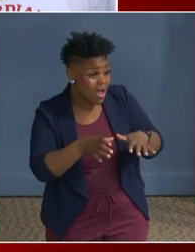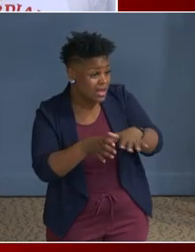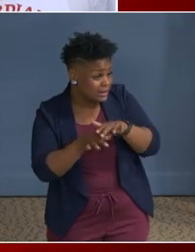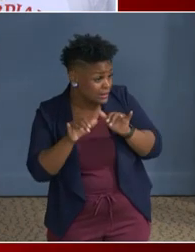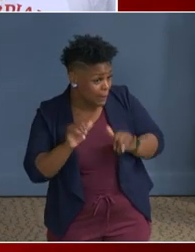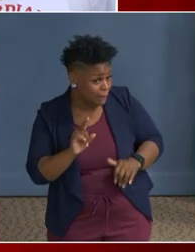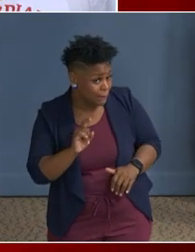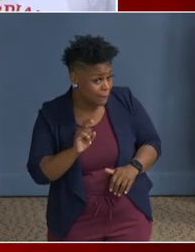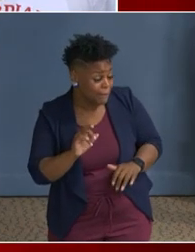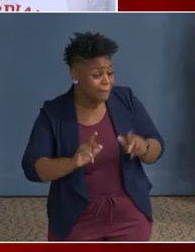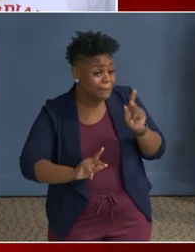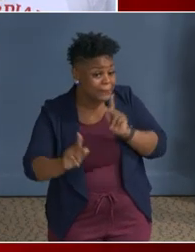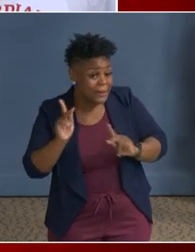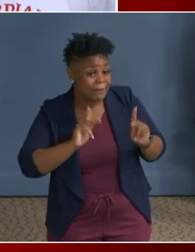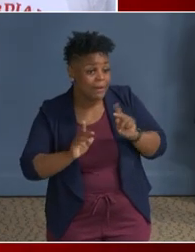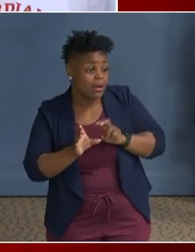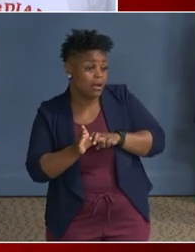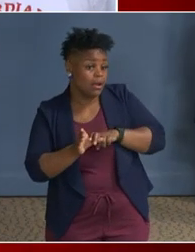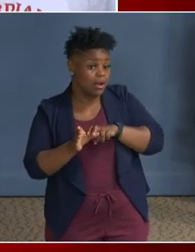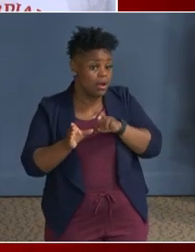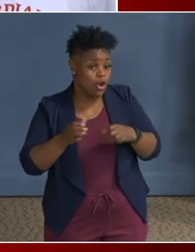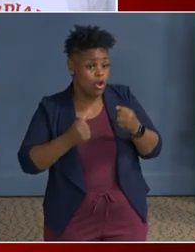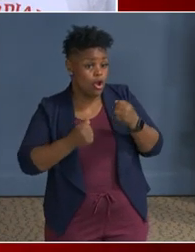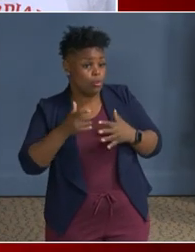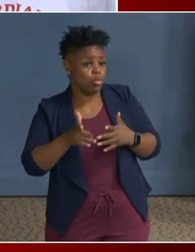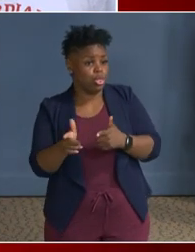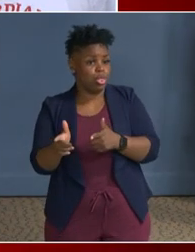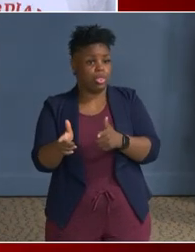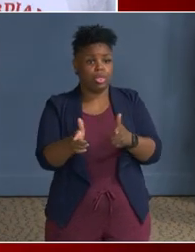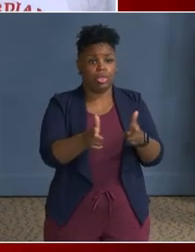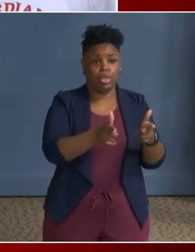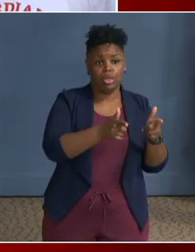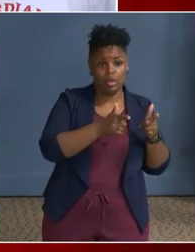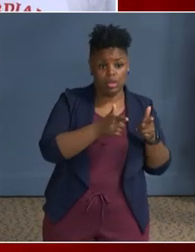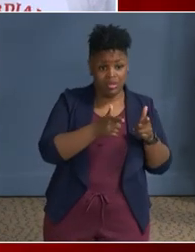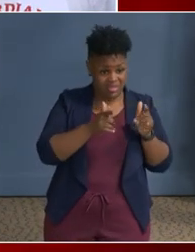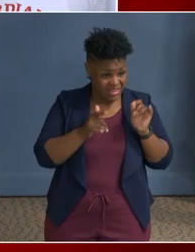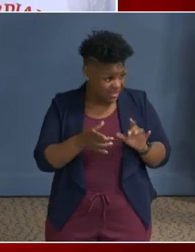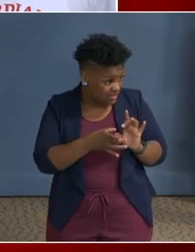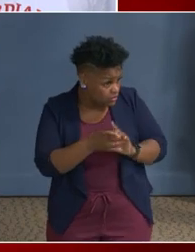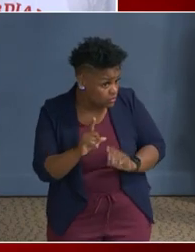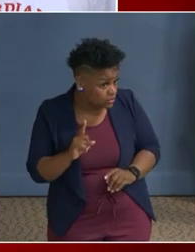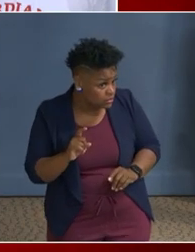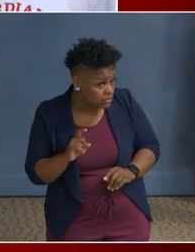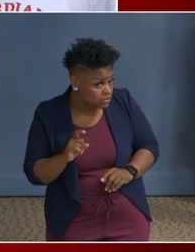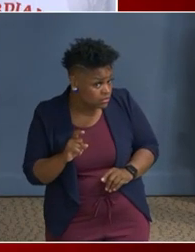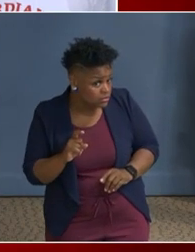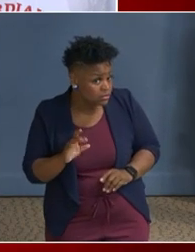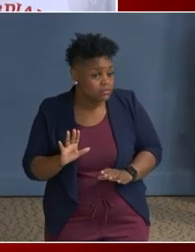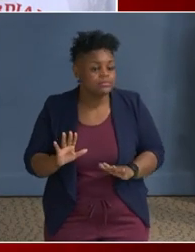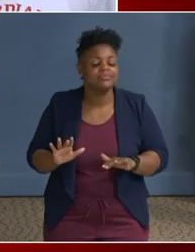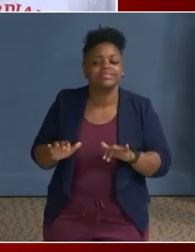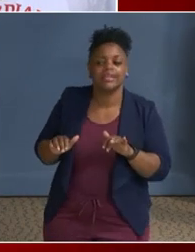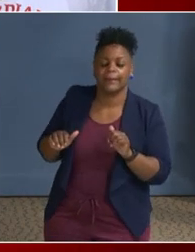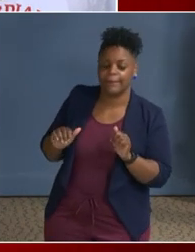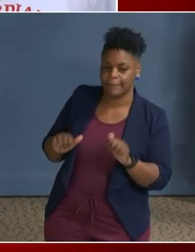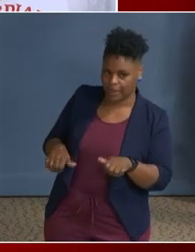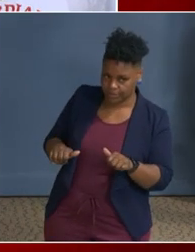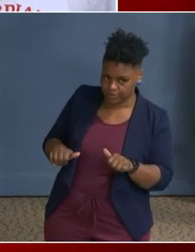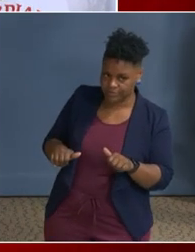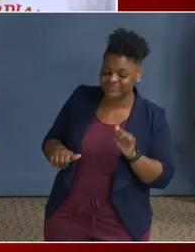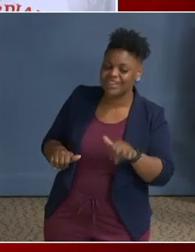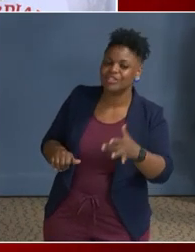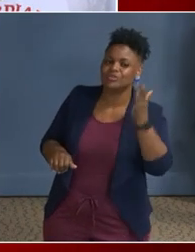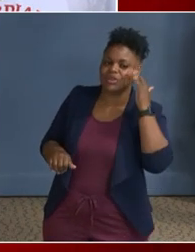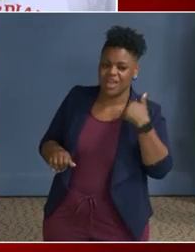and shooting in every direction. Is that linked to this, you think? It could very well be. That's why we had police officers in the area. And we've had police